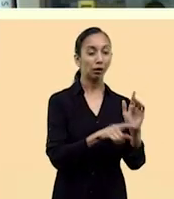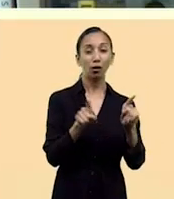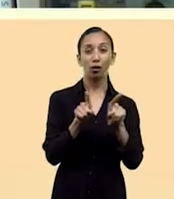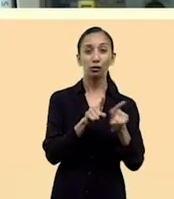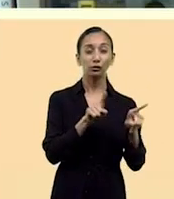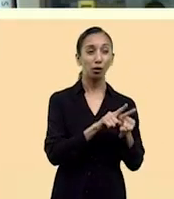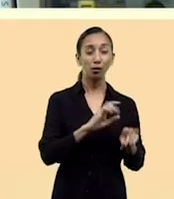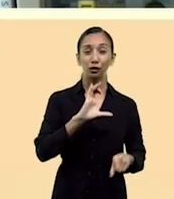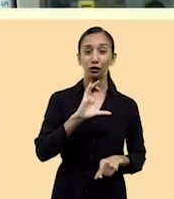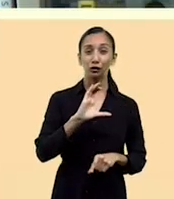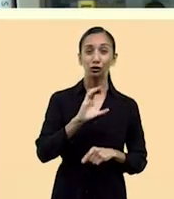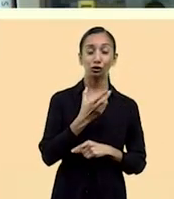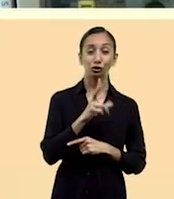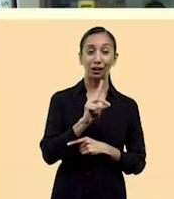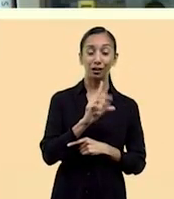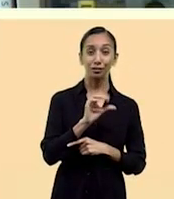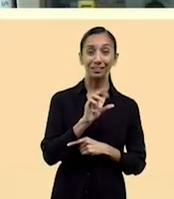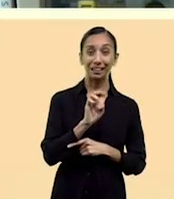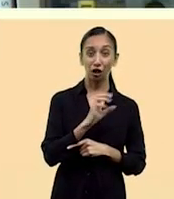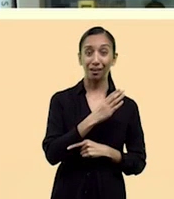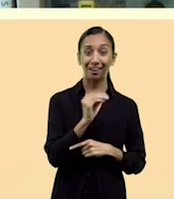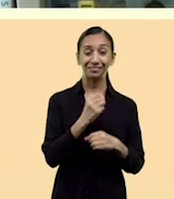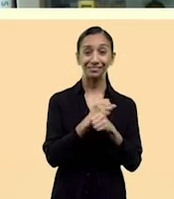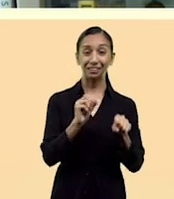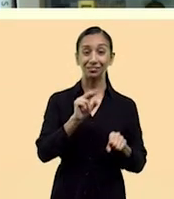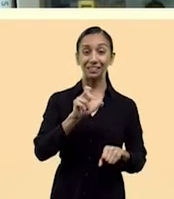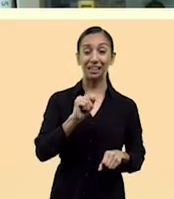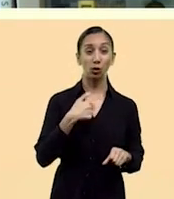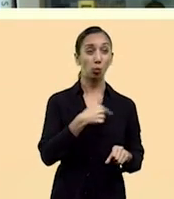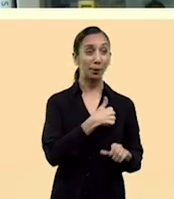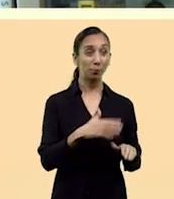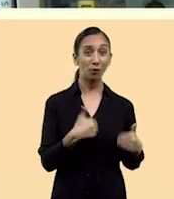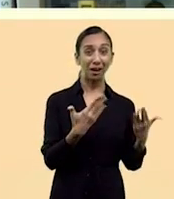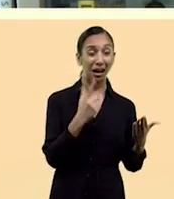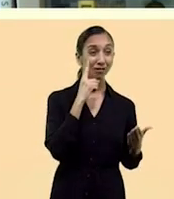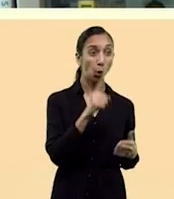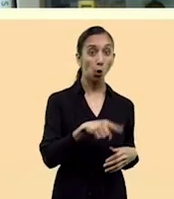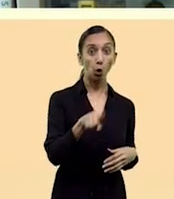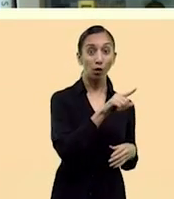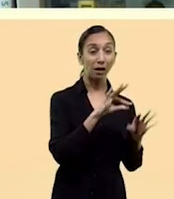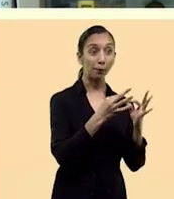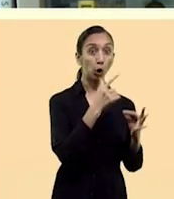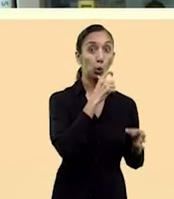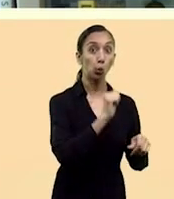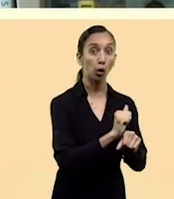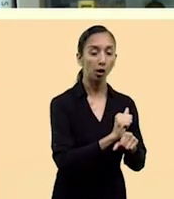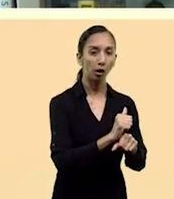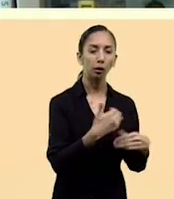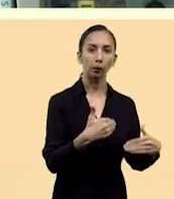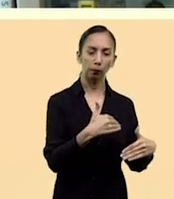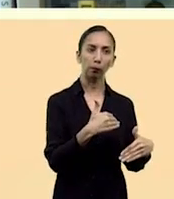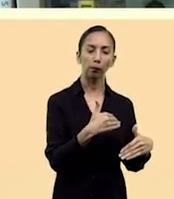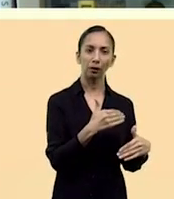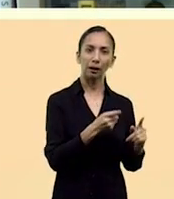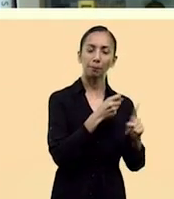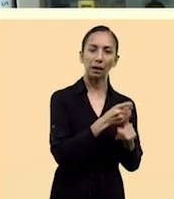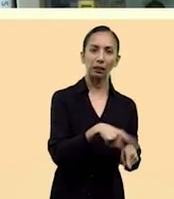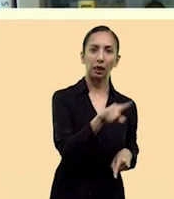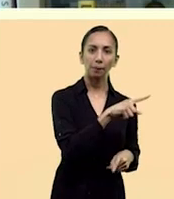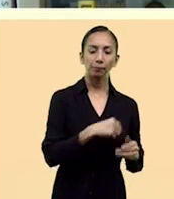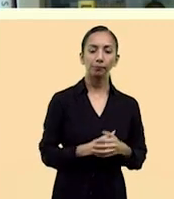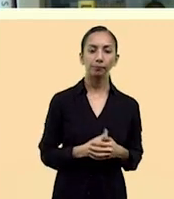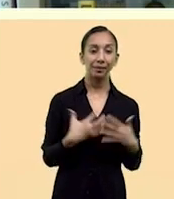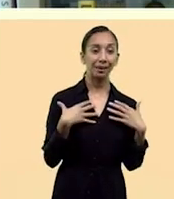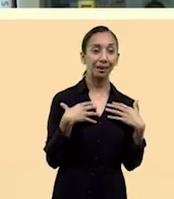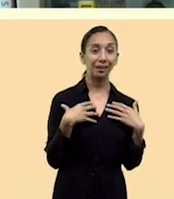run, there's a much smaller economy without the childcare and safety net public schools provide to working families. This